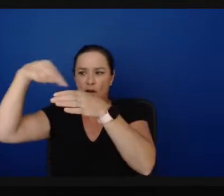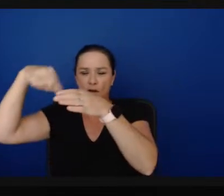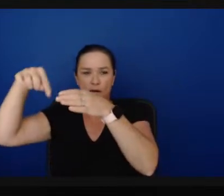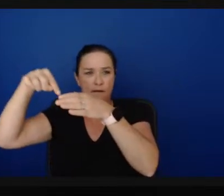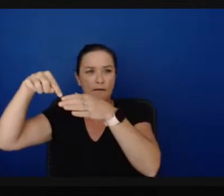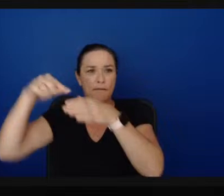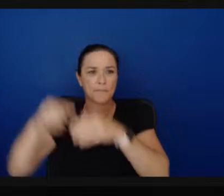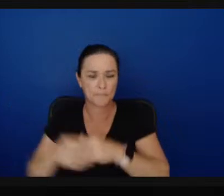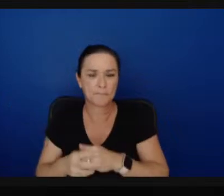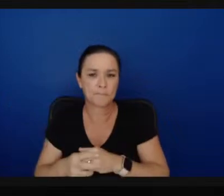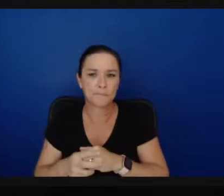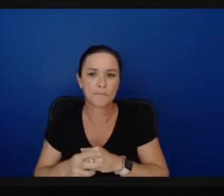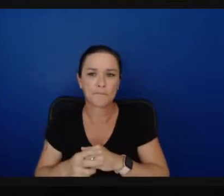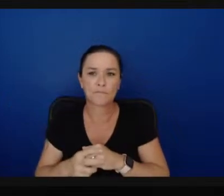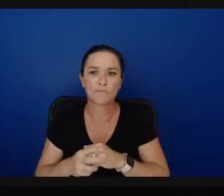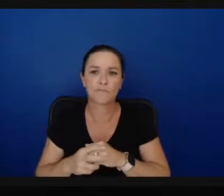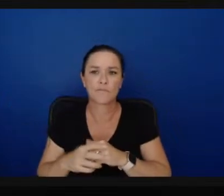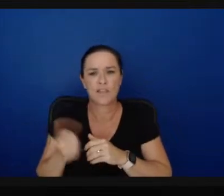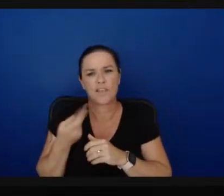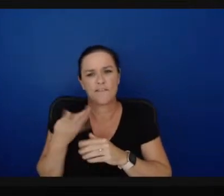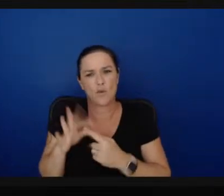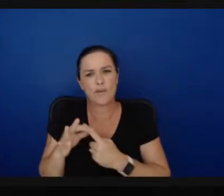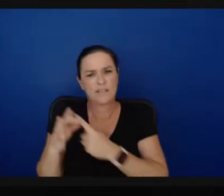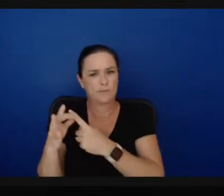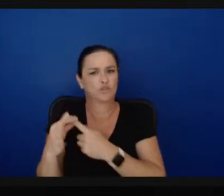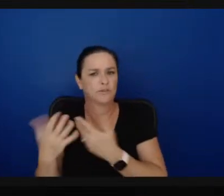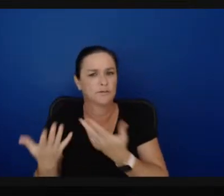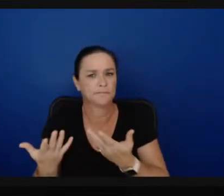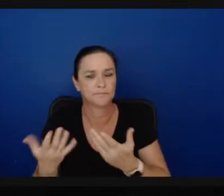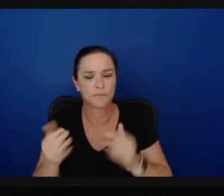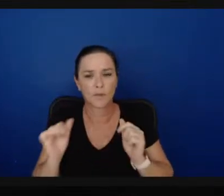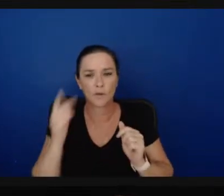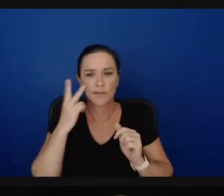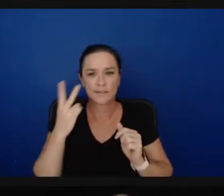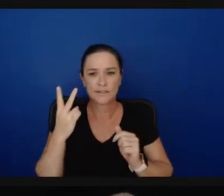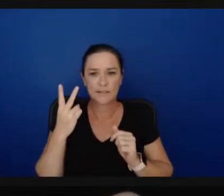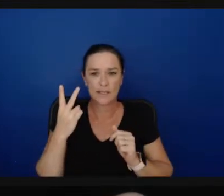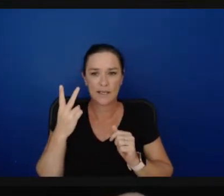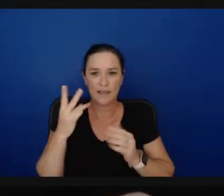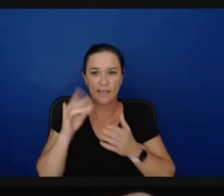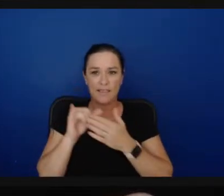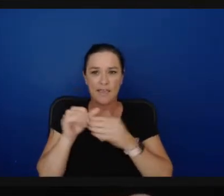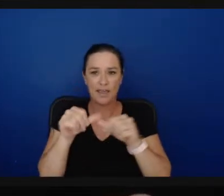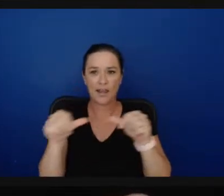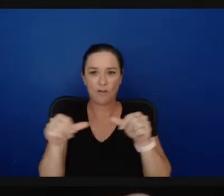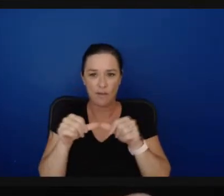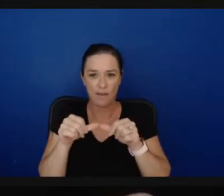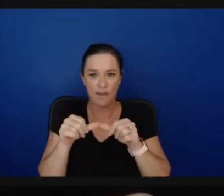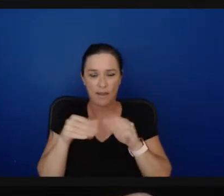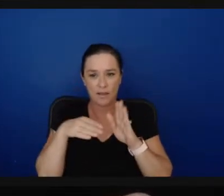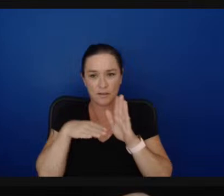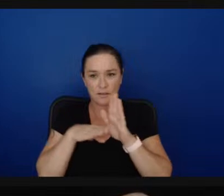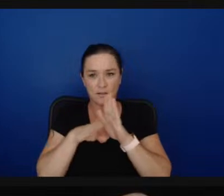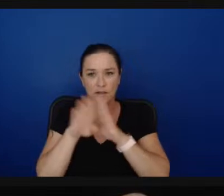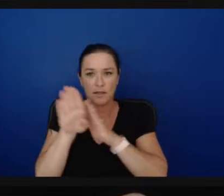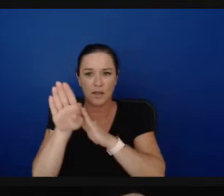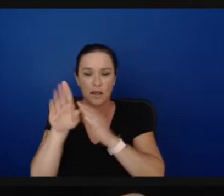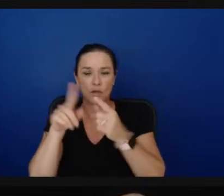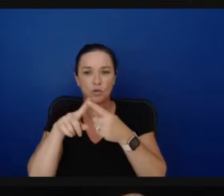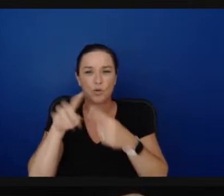right? Near the caldera, you see that zone is inclined to the east right